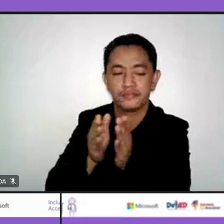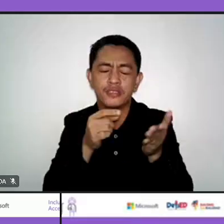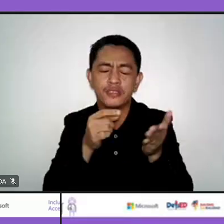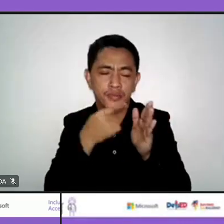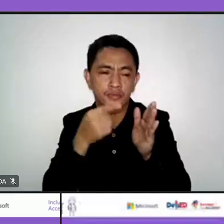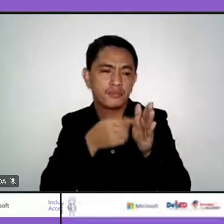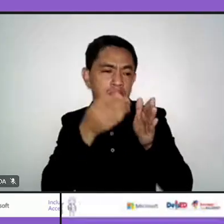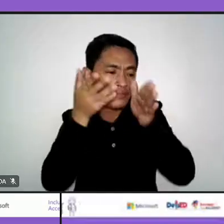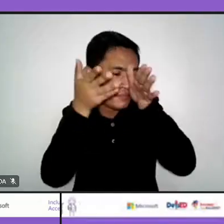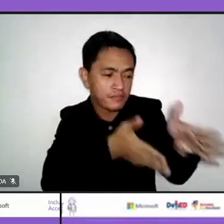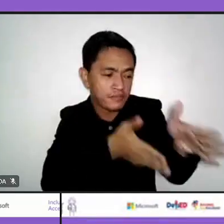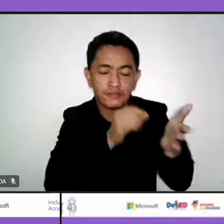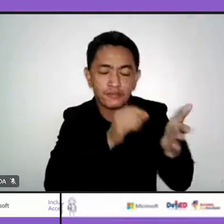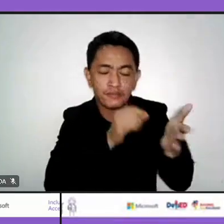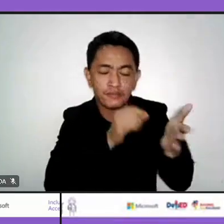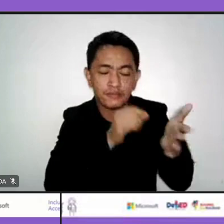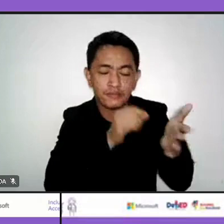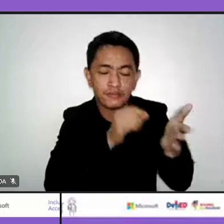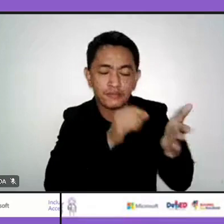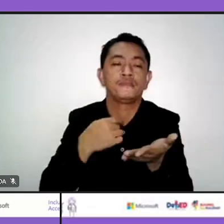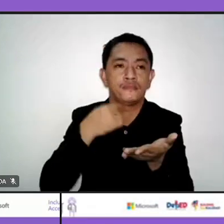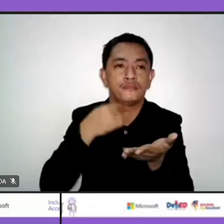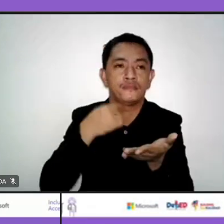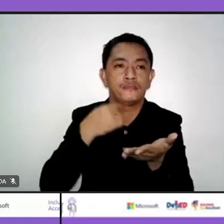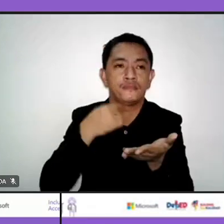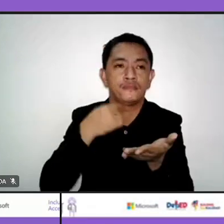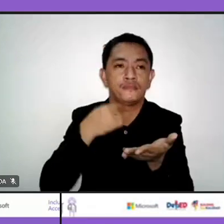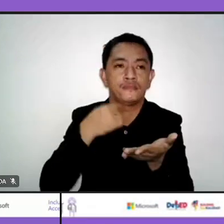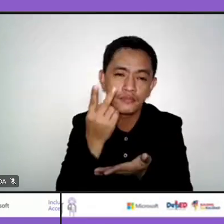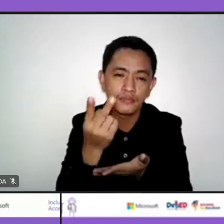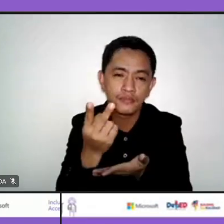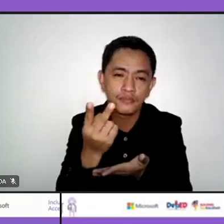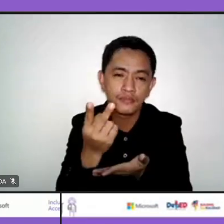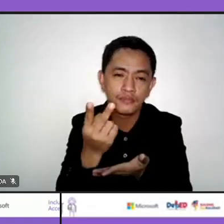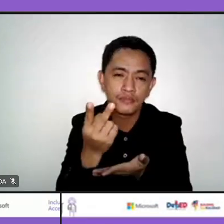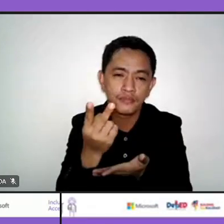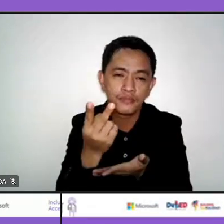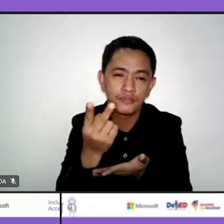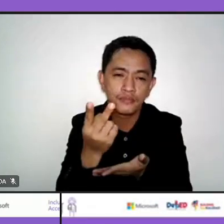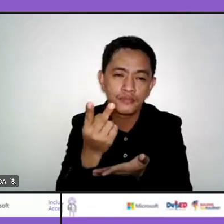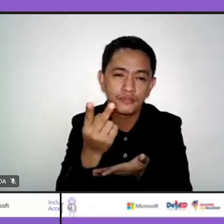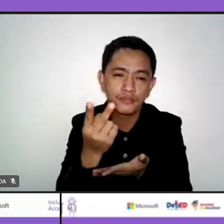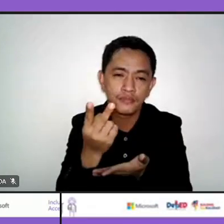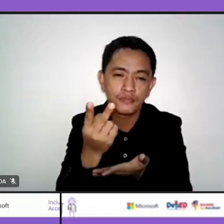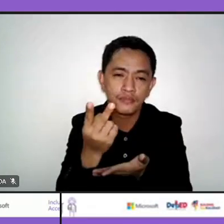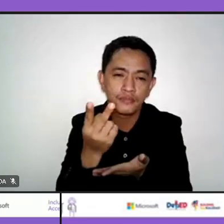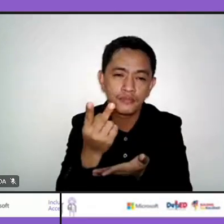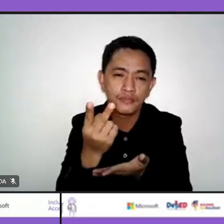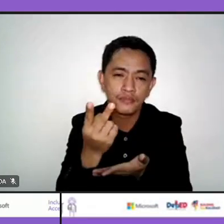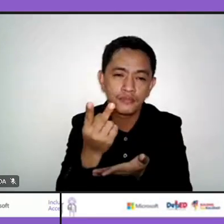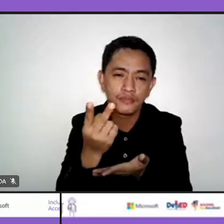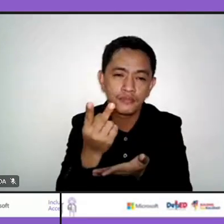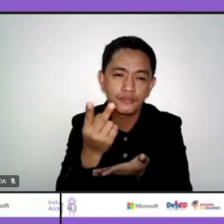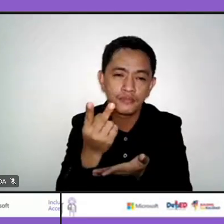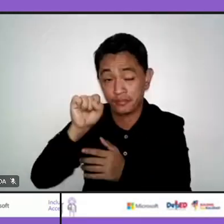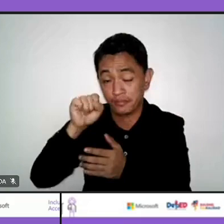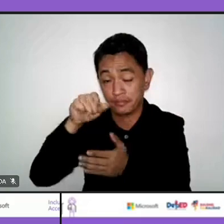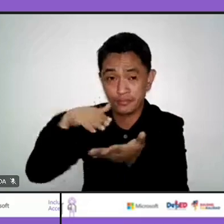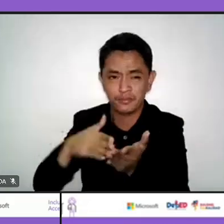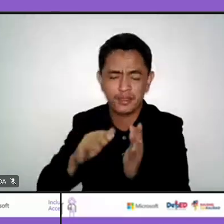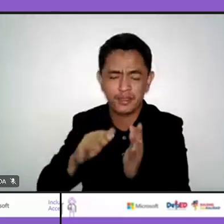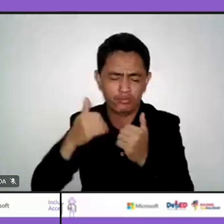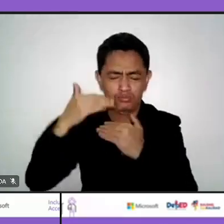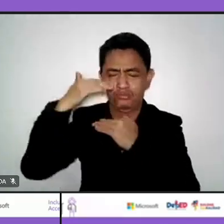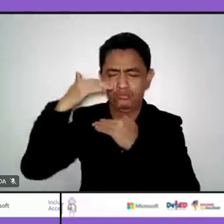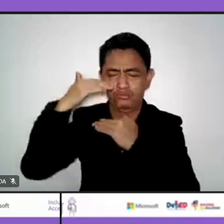I also wanted to mention something about writing too. Kasi nane-neglect yung writing. And I think parang nakikita nga natin